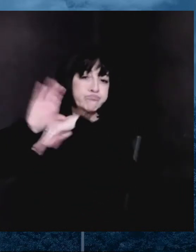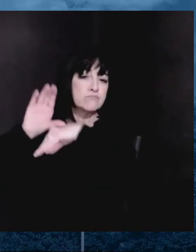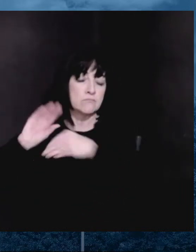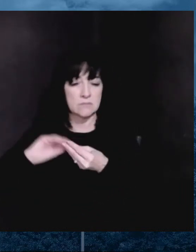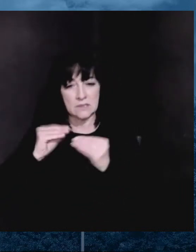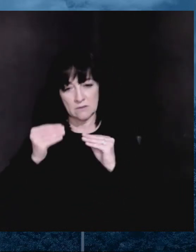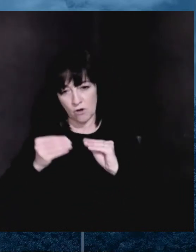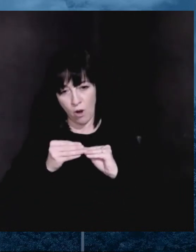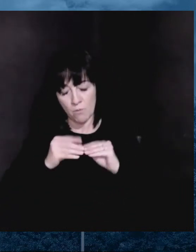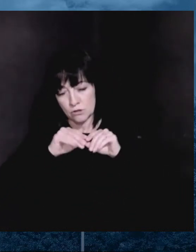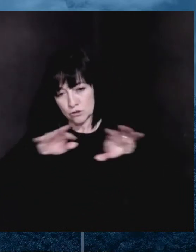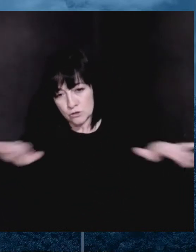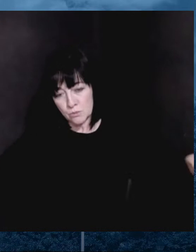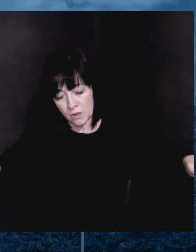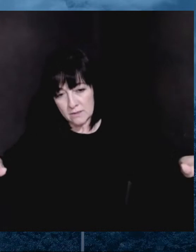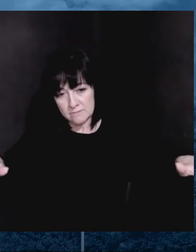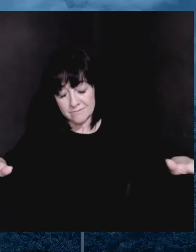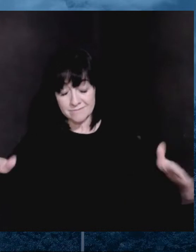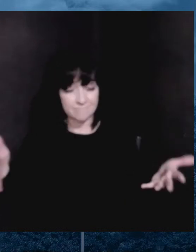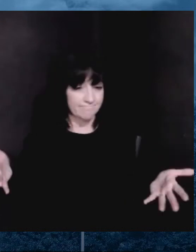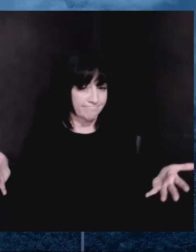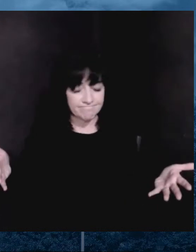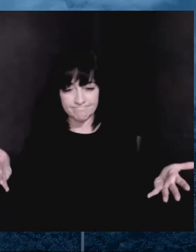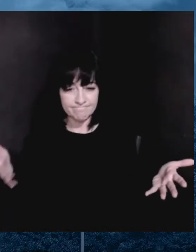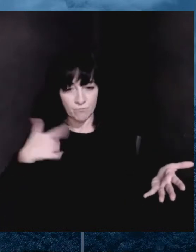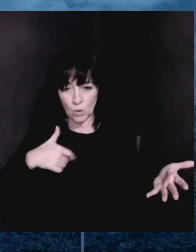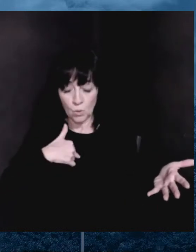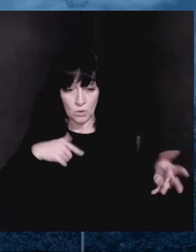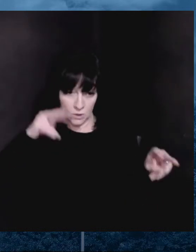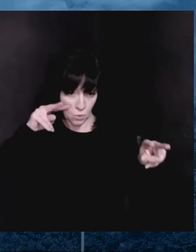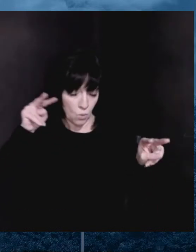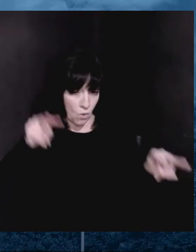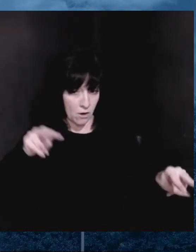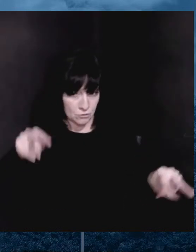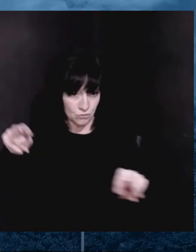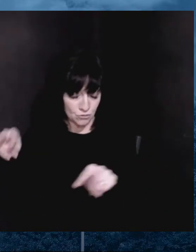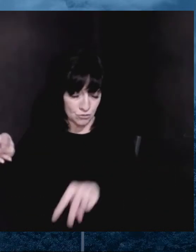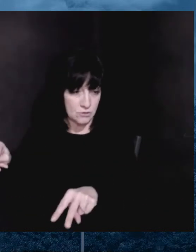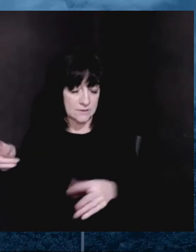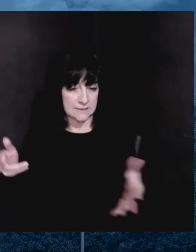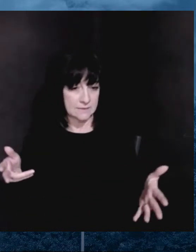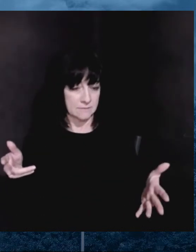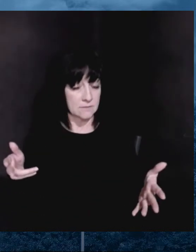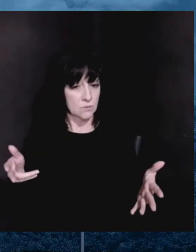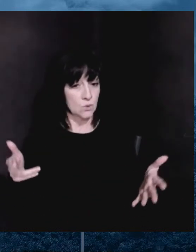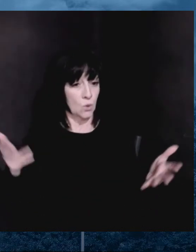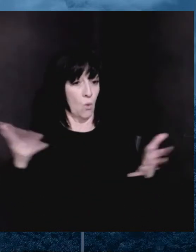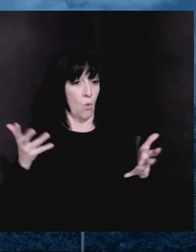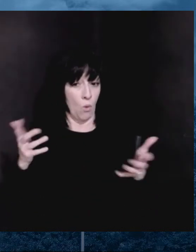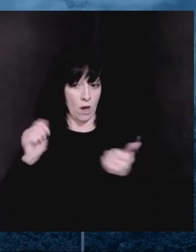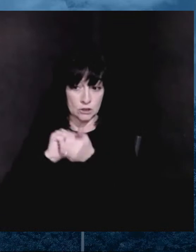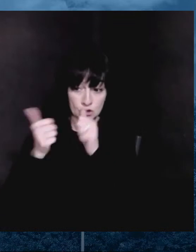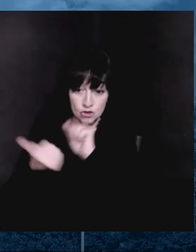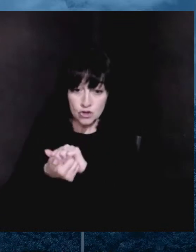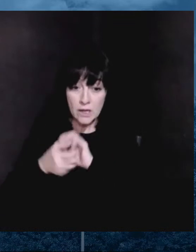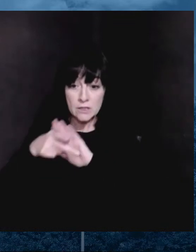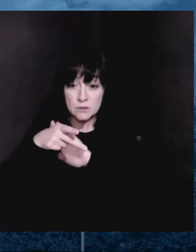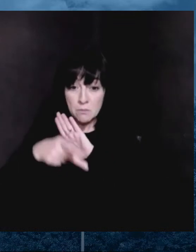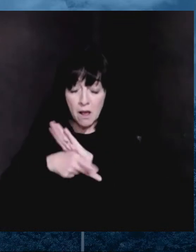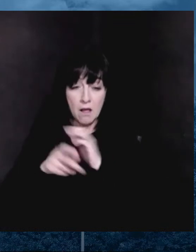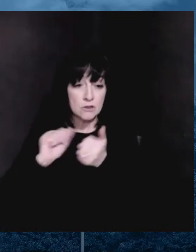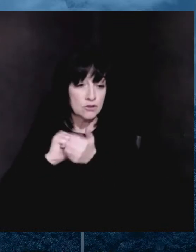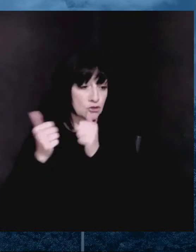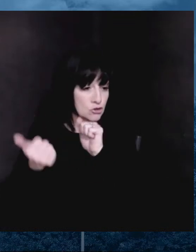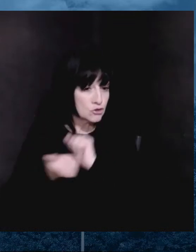and it's hard to say what policy implications will be in play. But as the governor has said, it is all the more